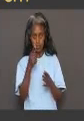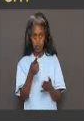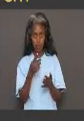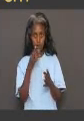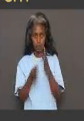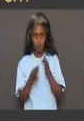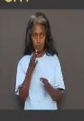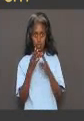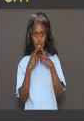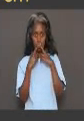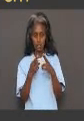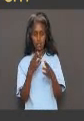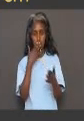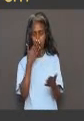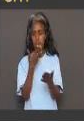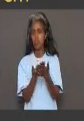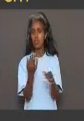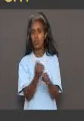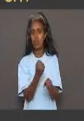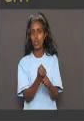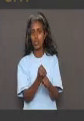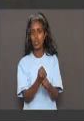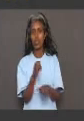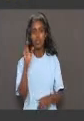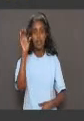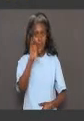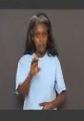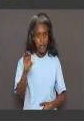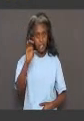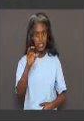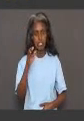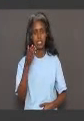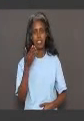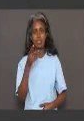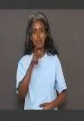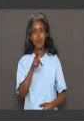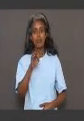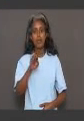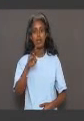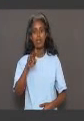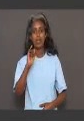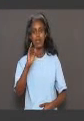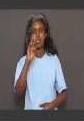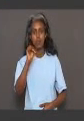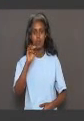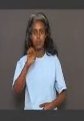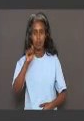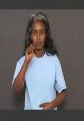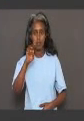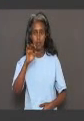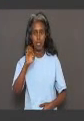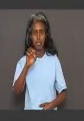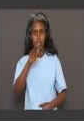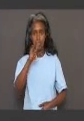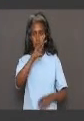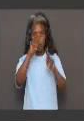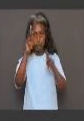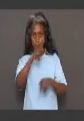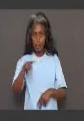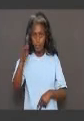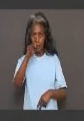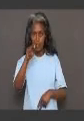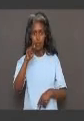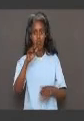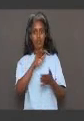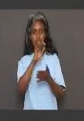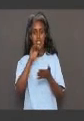this was your answer, good work. Finding the perimeter of the sector may have been